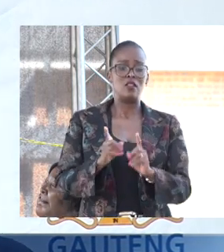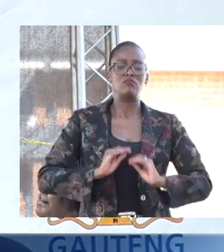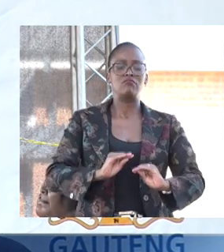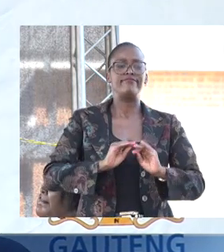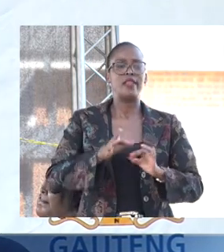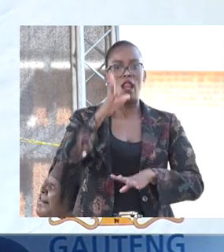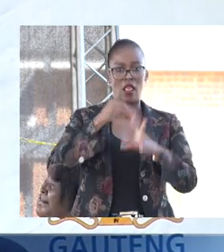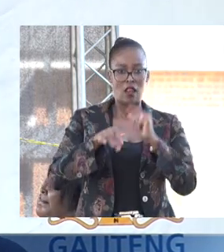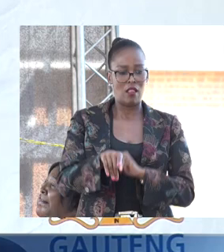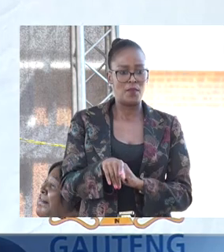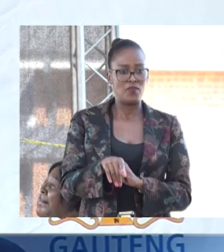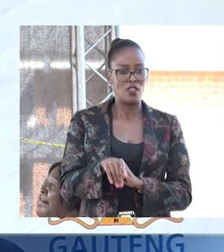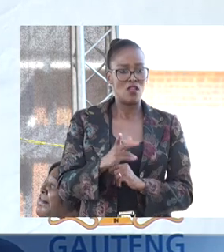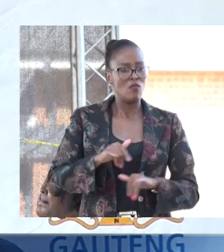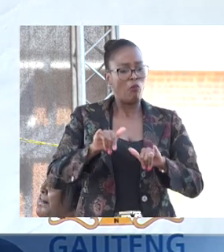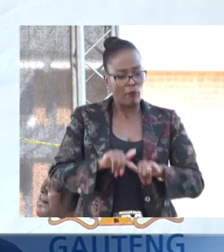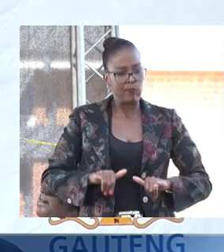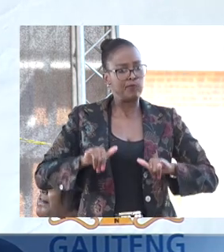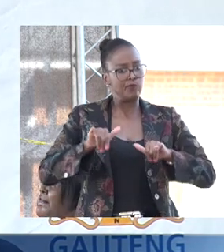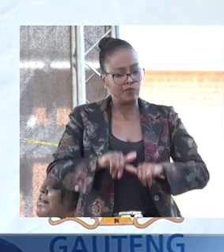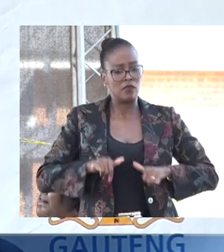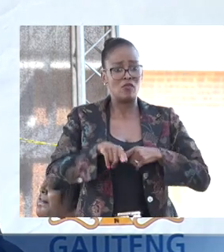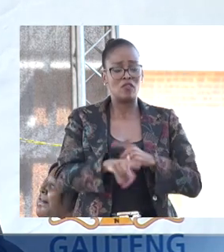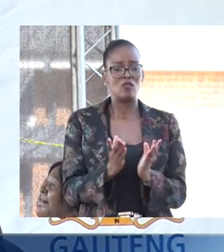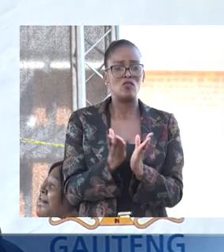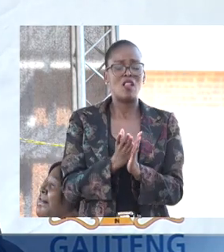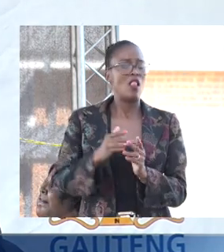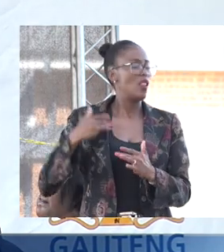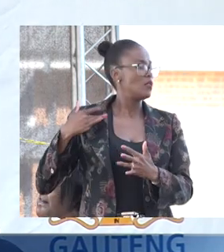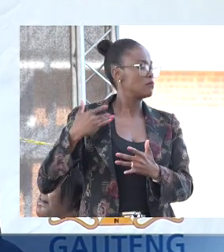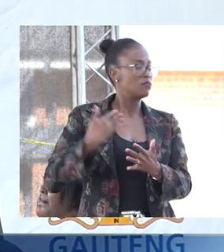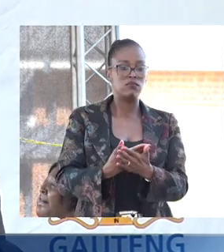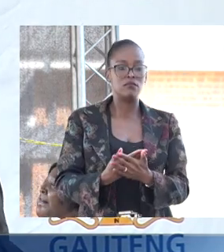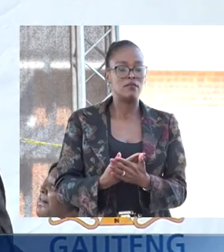teaching and learning. We've been waiting for this school for quite some time.